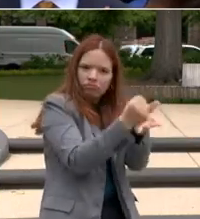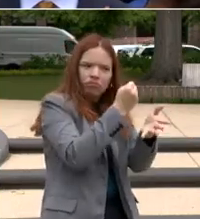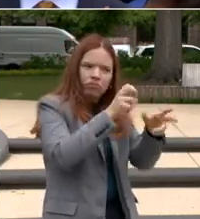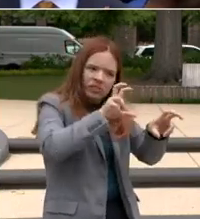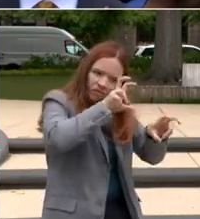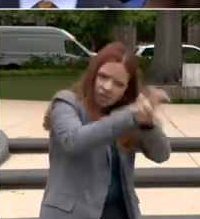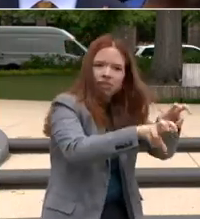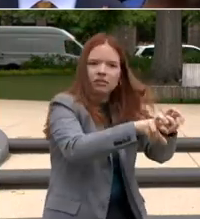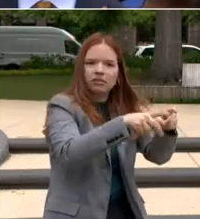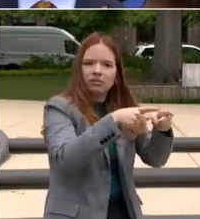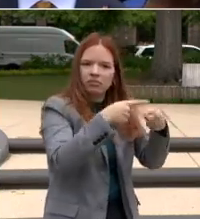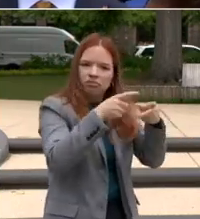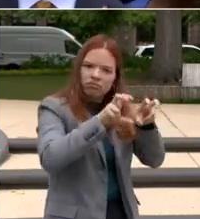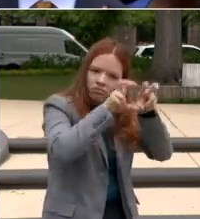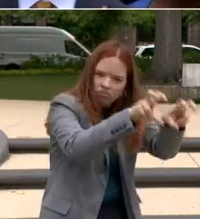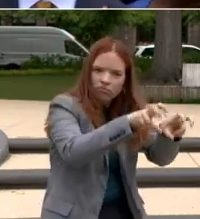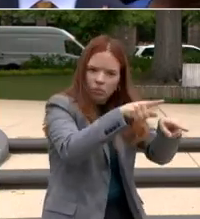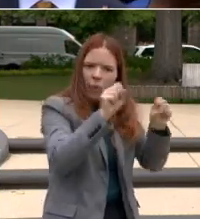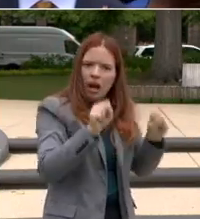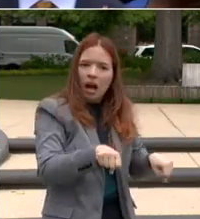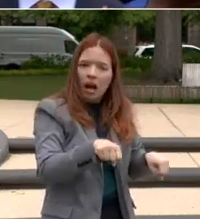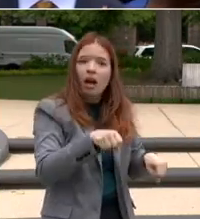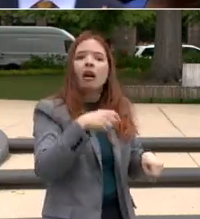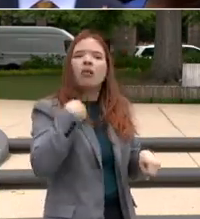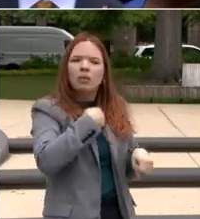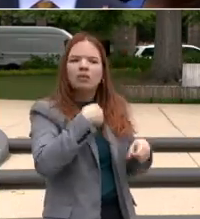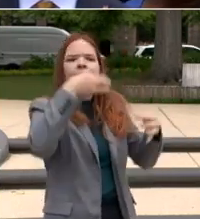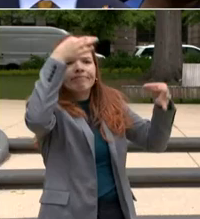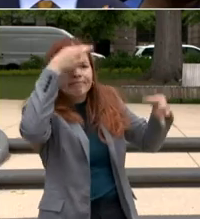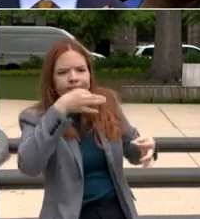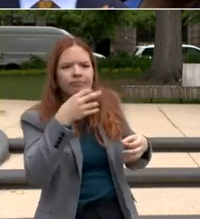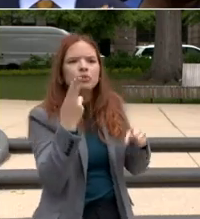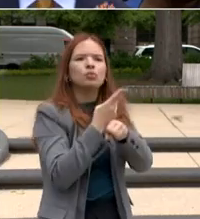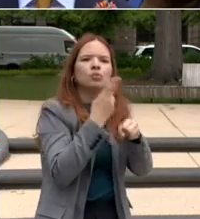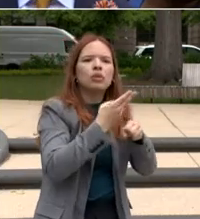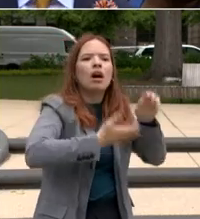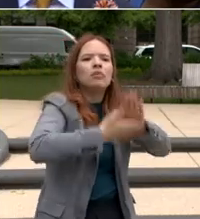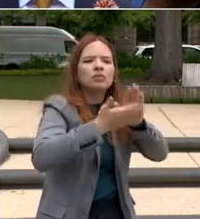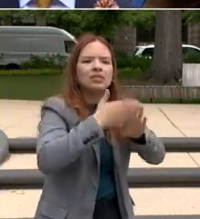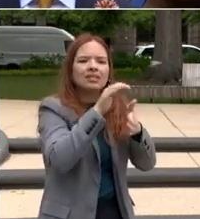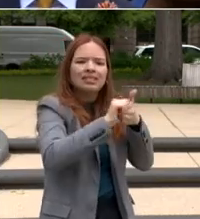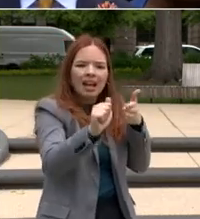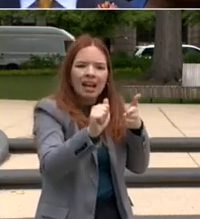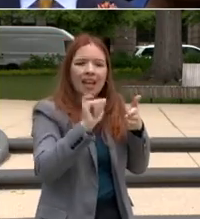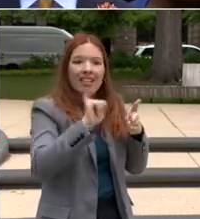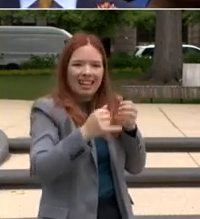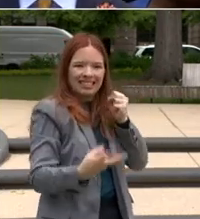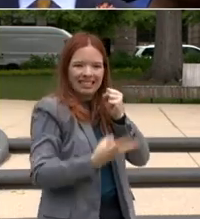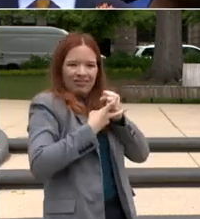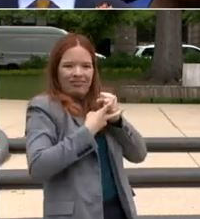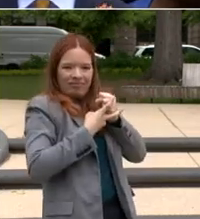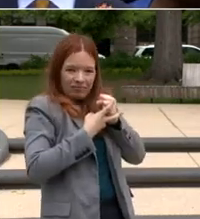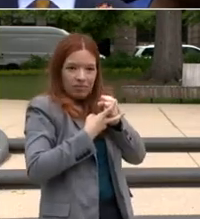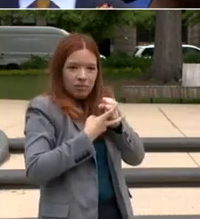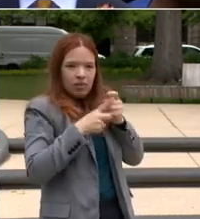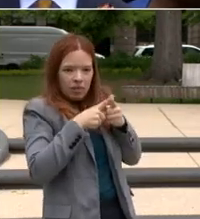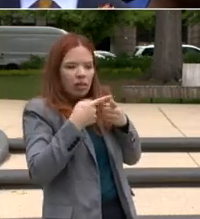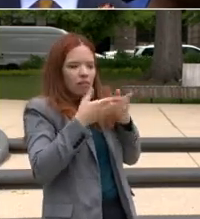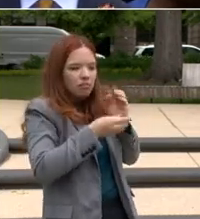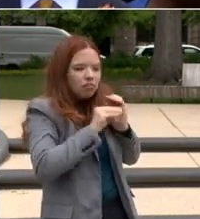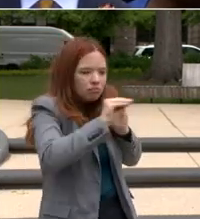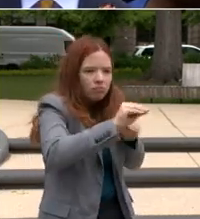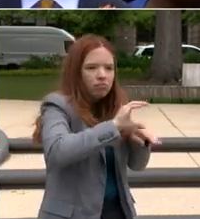using operating dollars that were saved by those routes, which are all of those routes compared to Metro